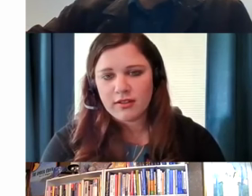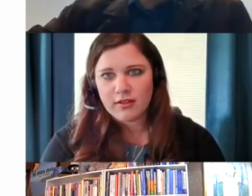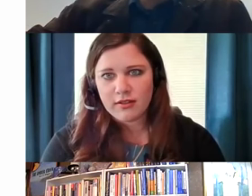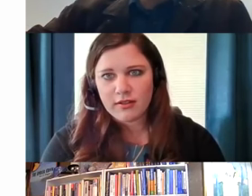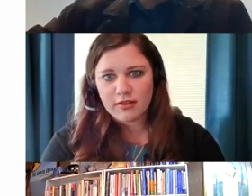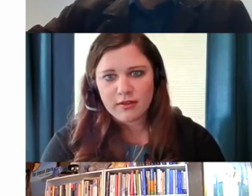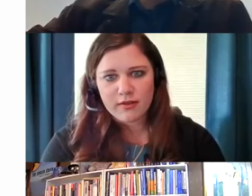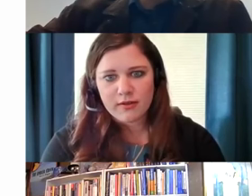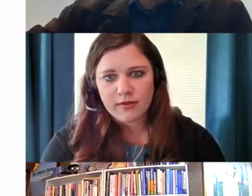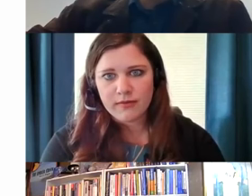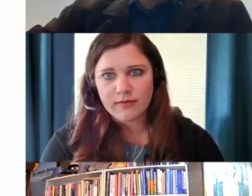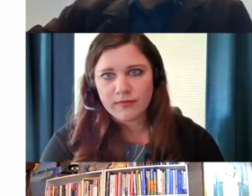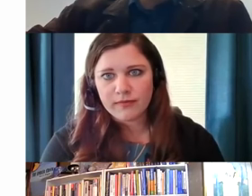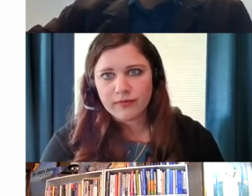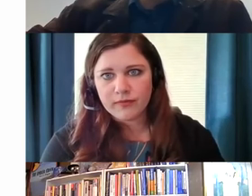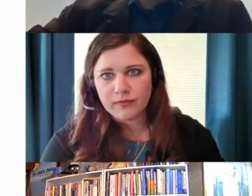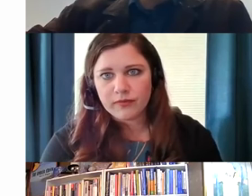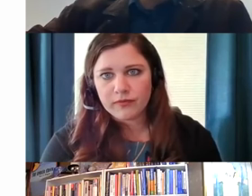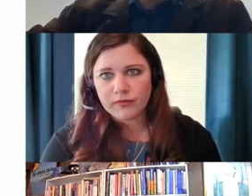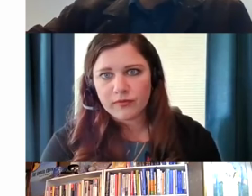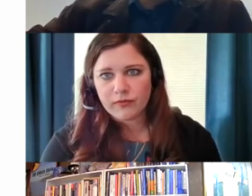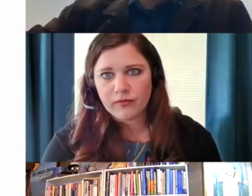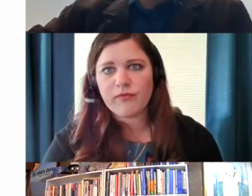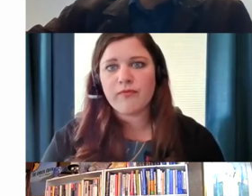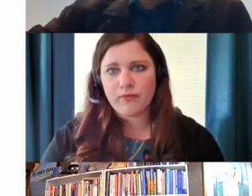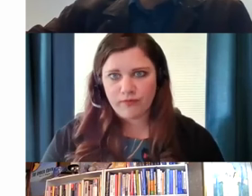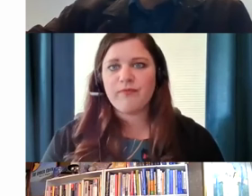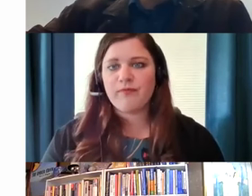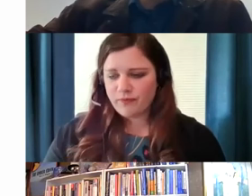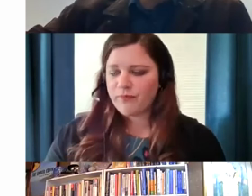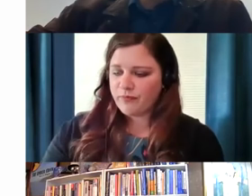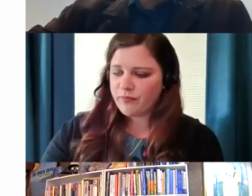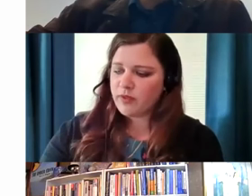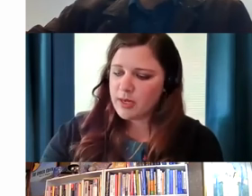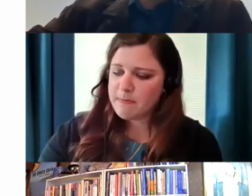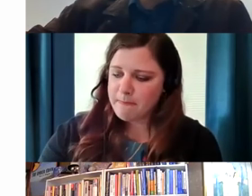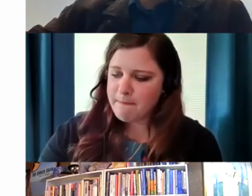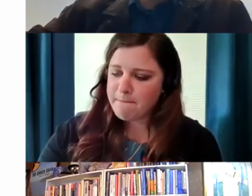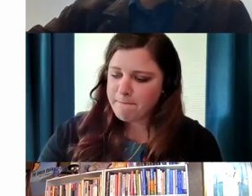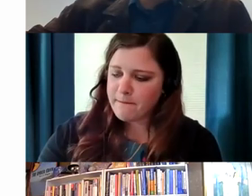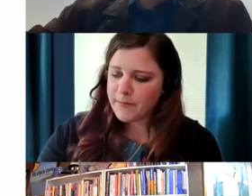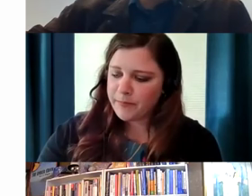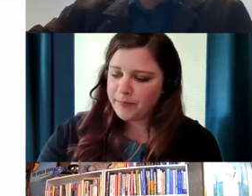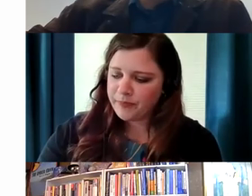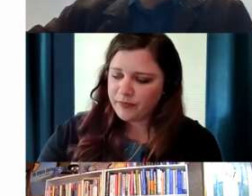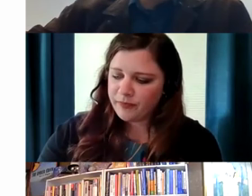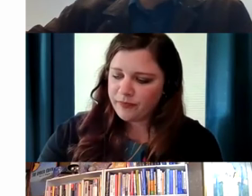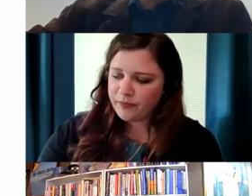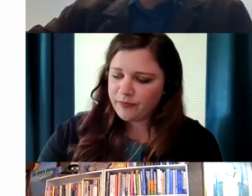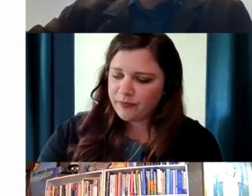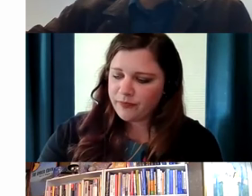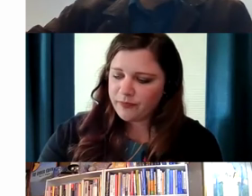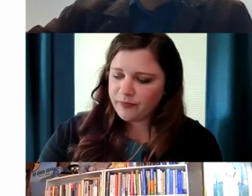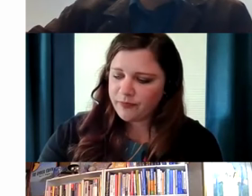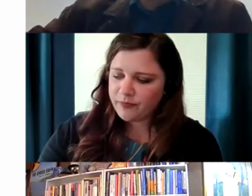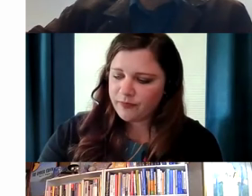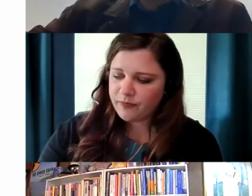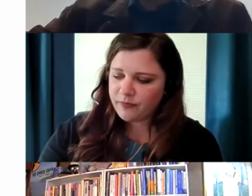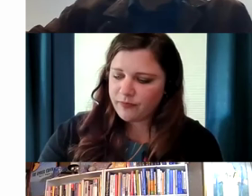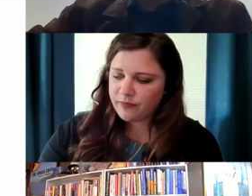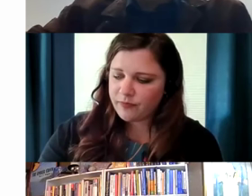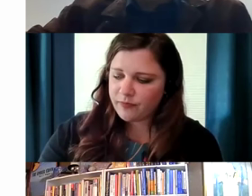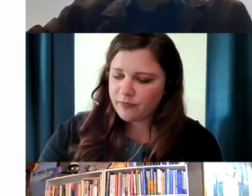Well, to be honest, we tried two or three different models as we went through the program, and the most successful was our final one,